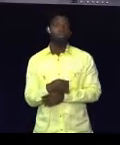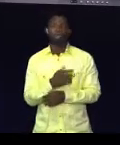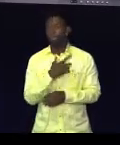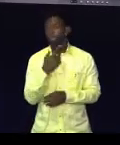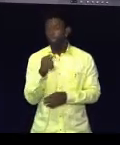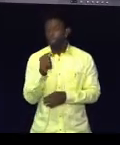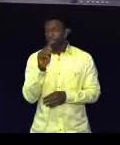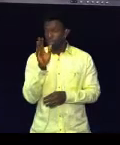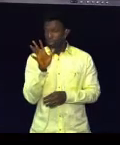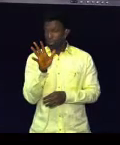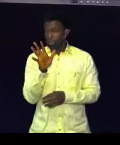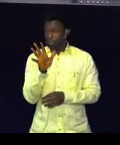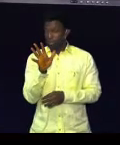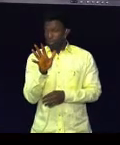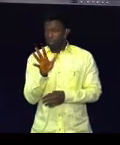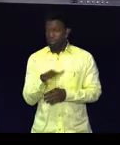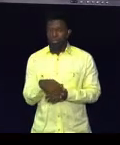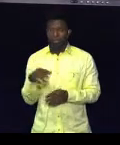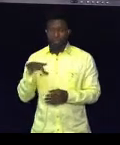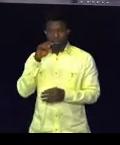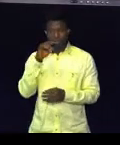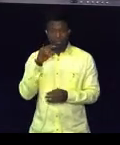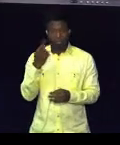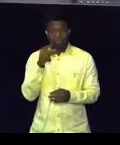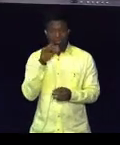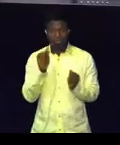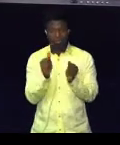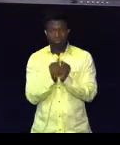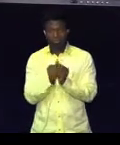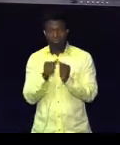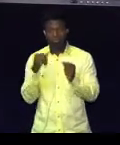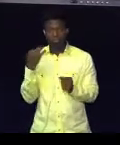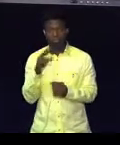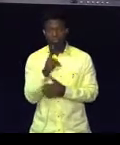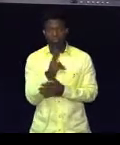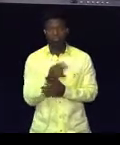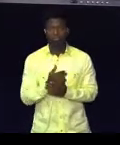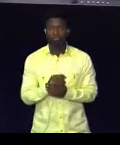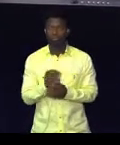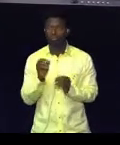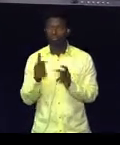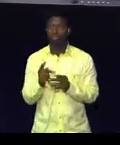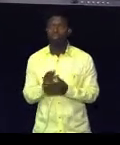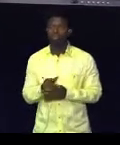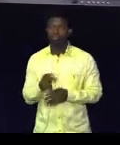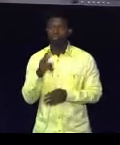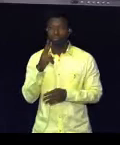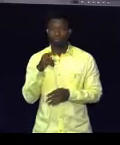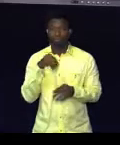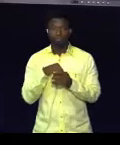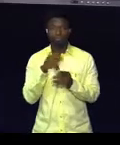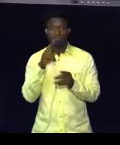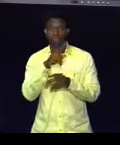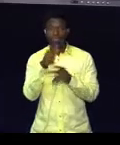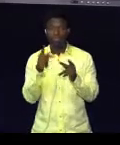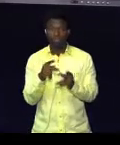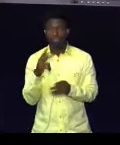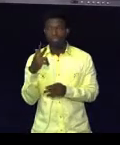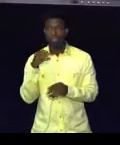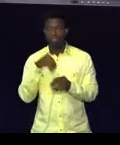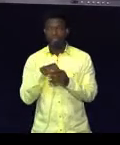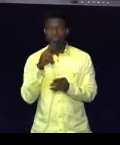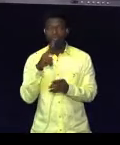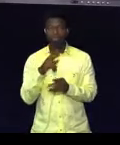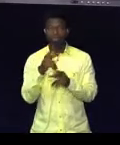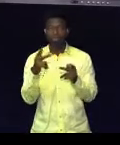we selecting the one with the power of 1 or the power of 2? Of course, we're selecting the one with the power of 2. We're interested in the strongest one. Okay, so that's 2 in 2